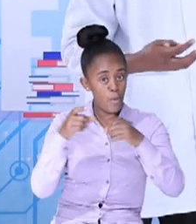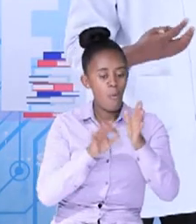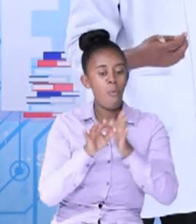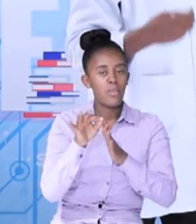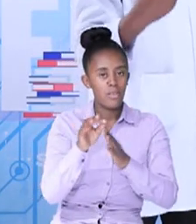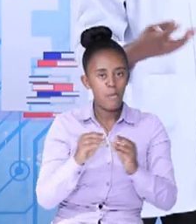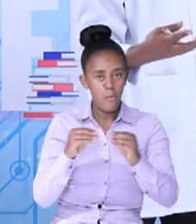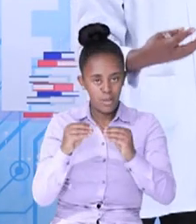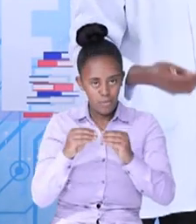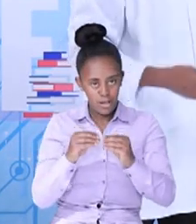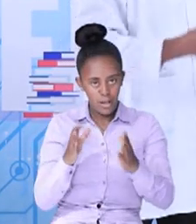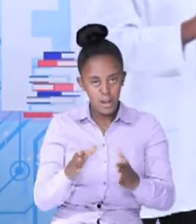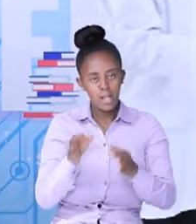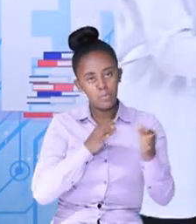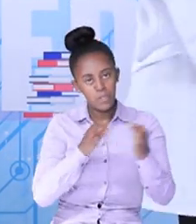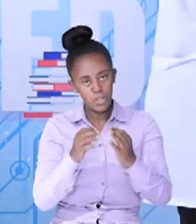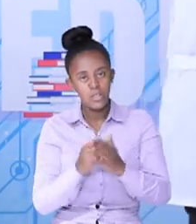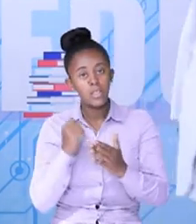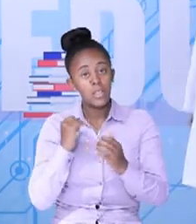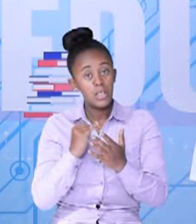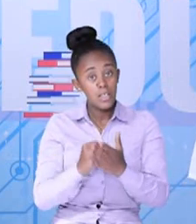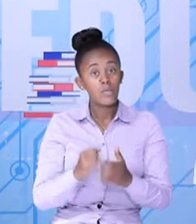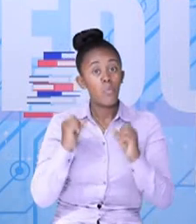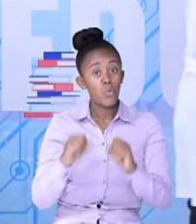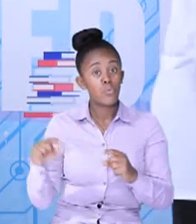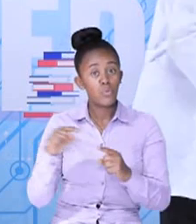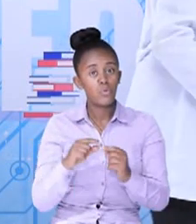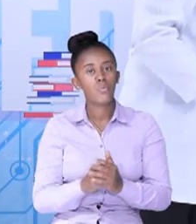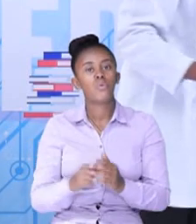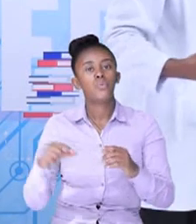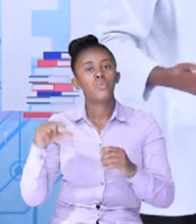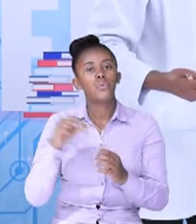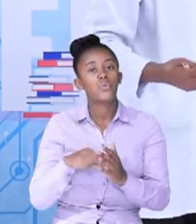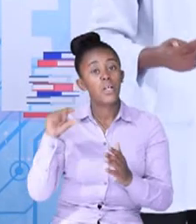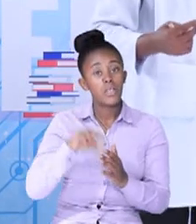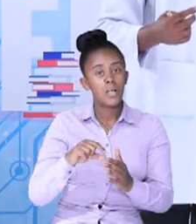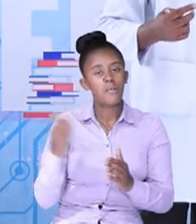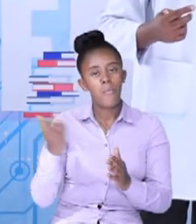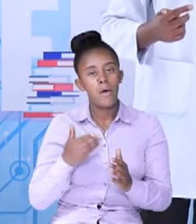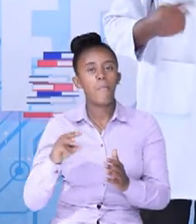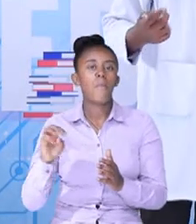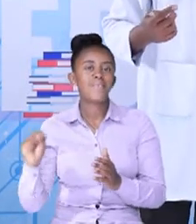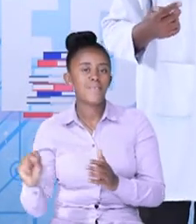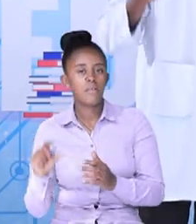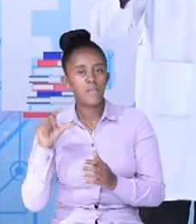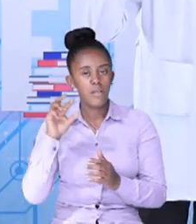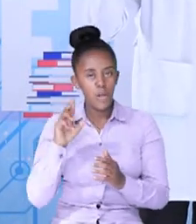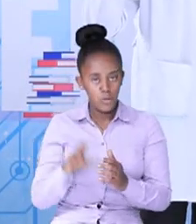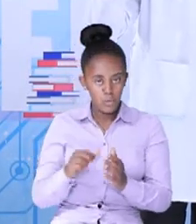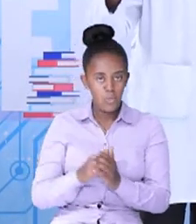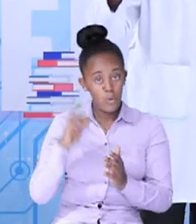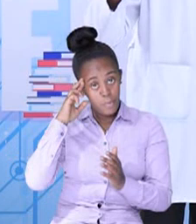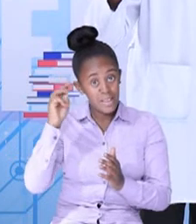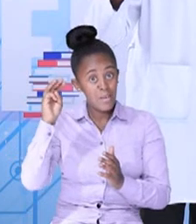quantities. Mathematical expression is possible to find the charge per mass ratio. For example, Robert Millikan